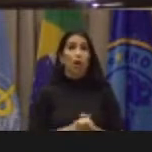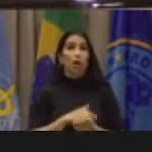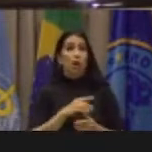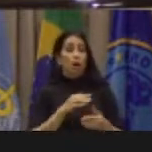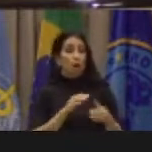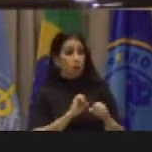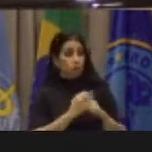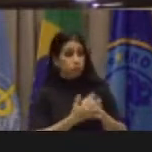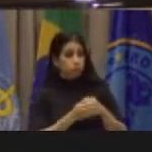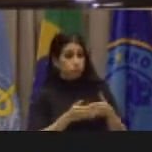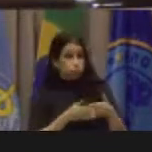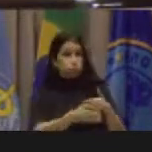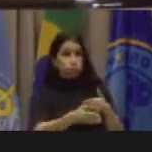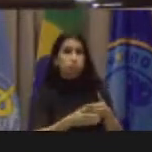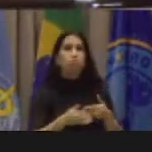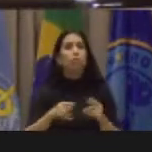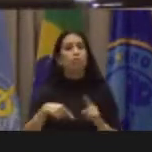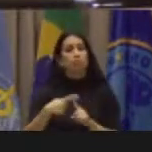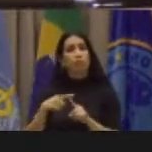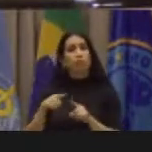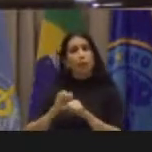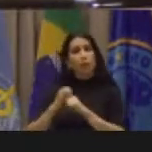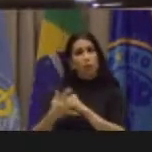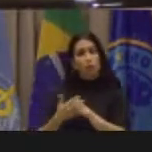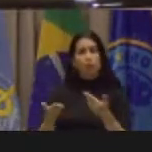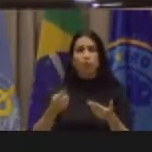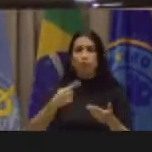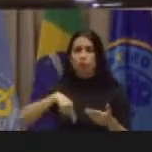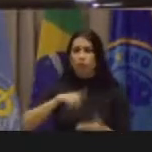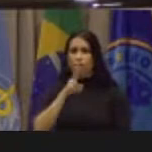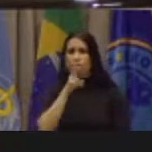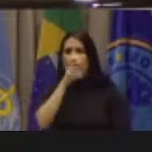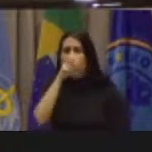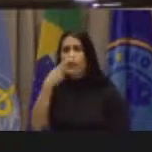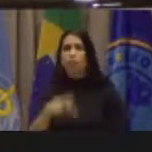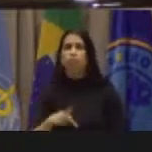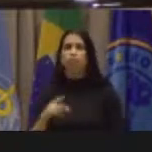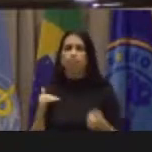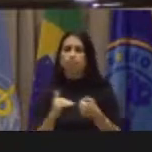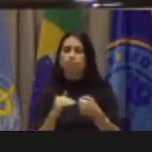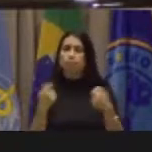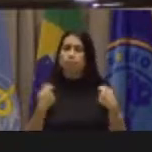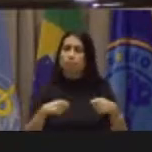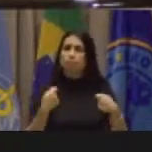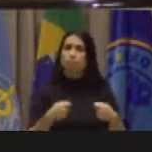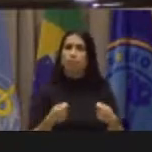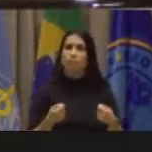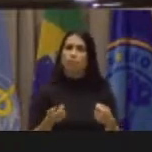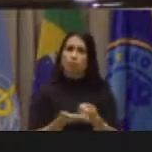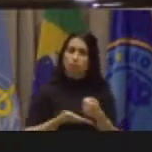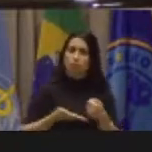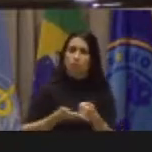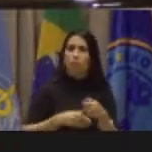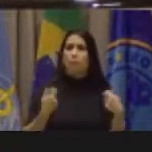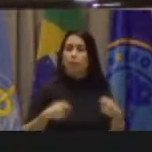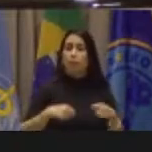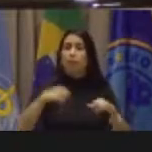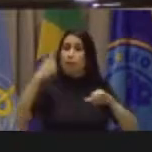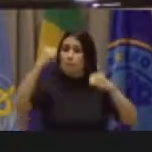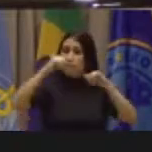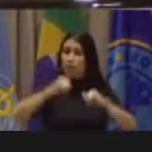regarding this. So COVID is an example. So the database is important, so